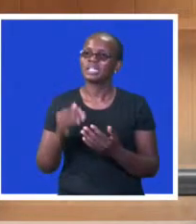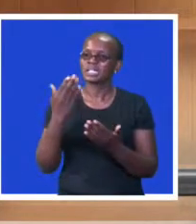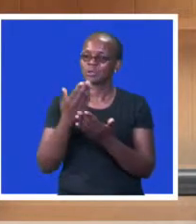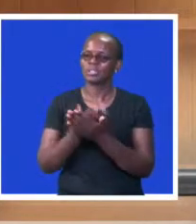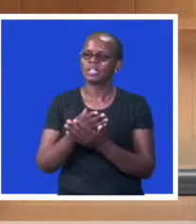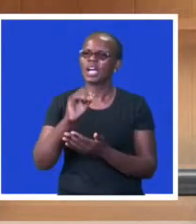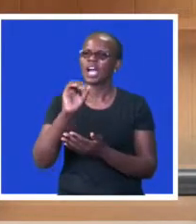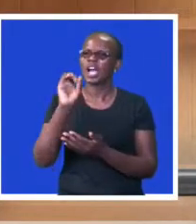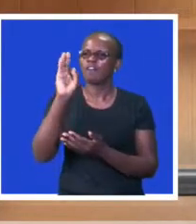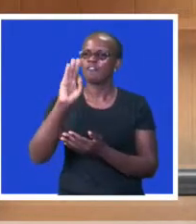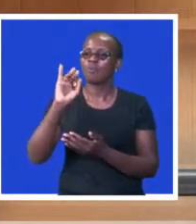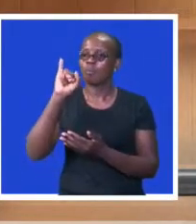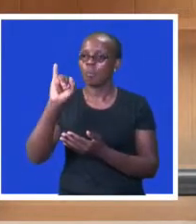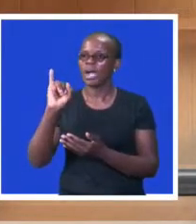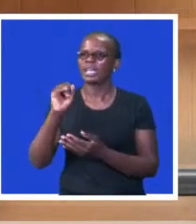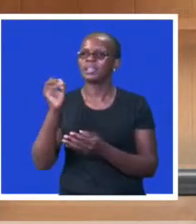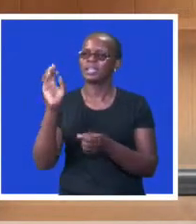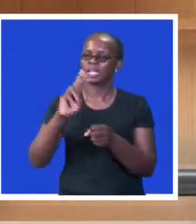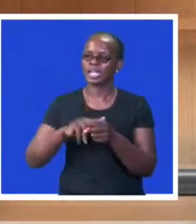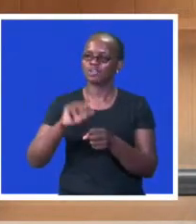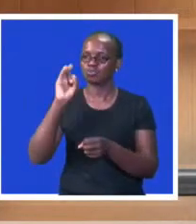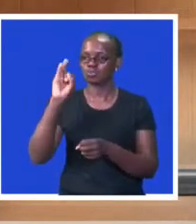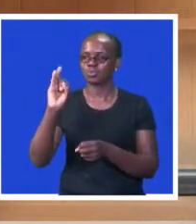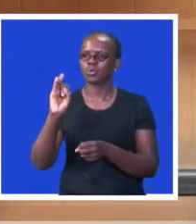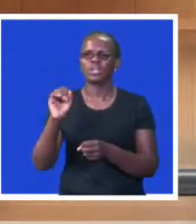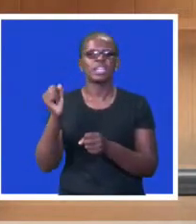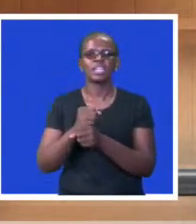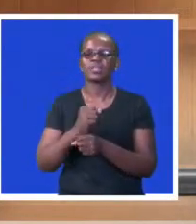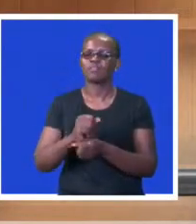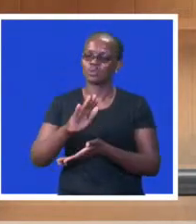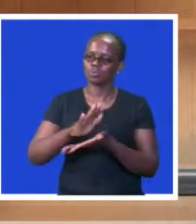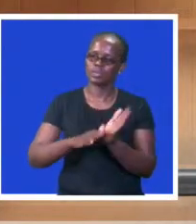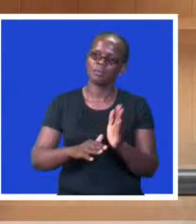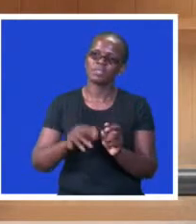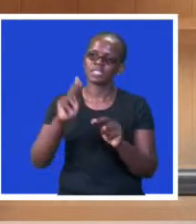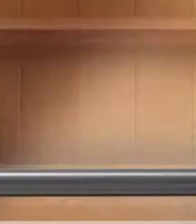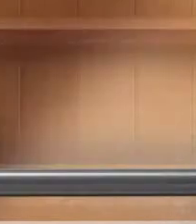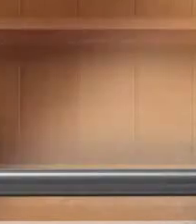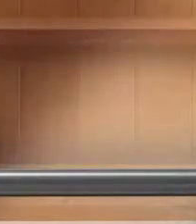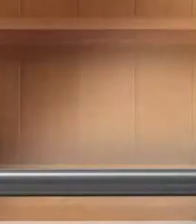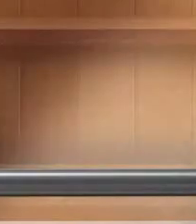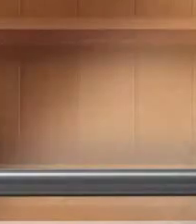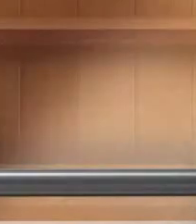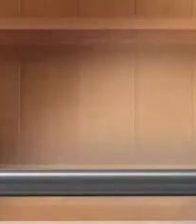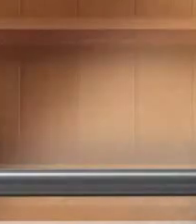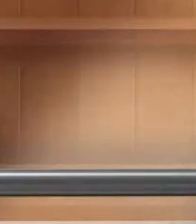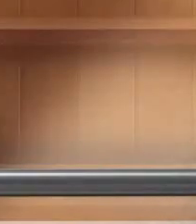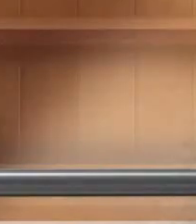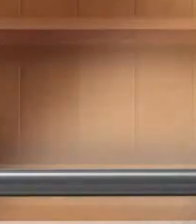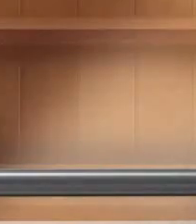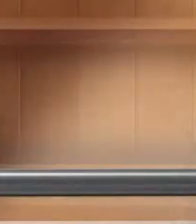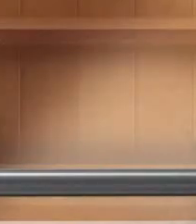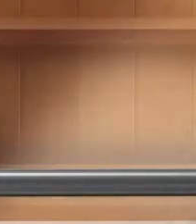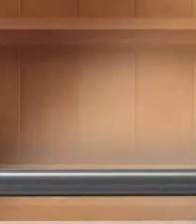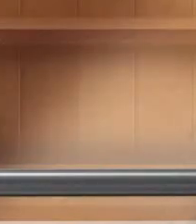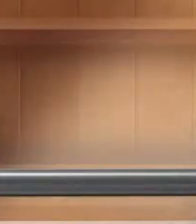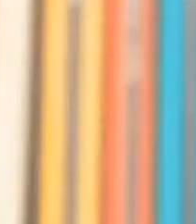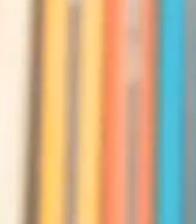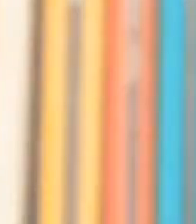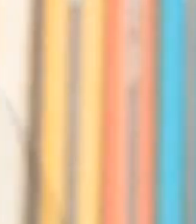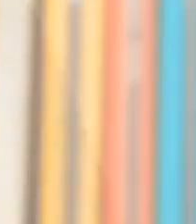anywhere. Nogwazi will be back to present to you the next subjects. We'll be back after this infomercial.